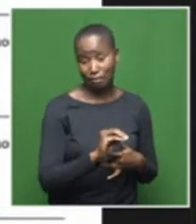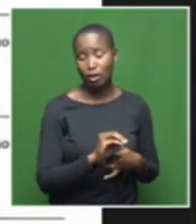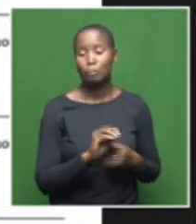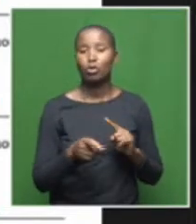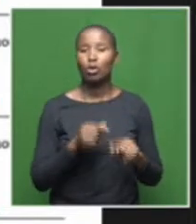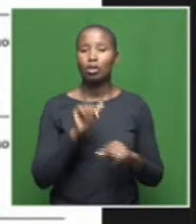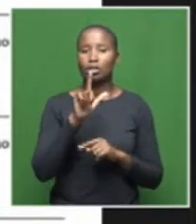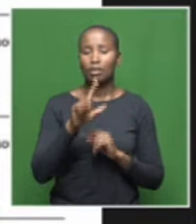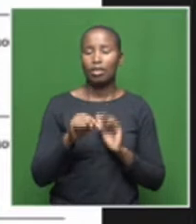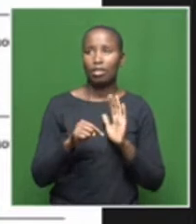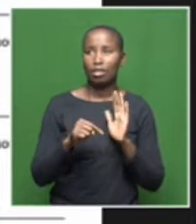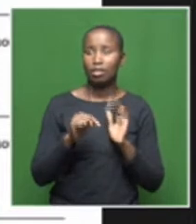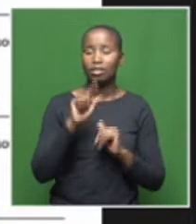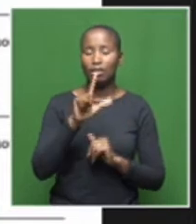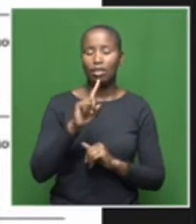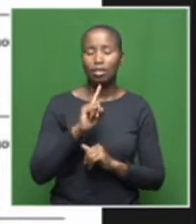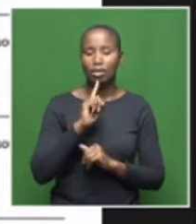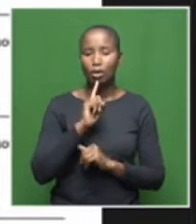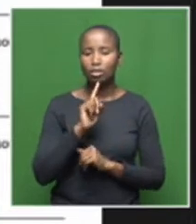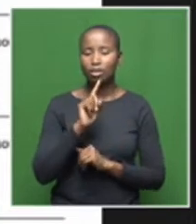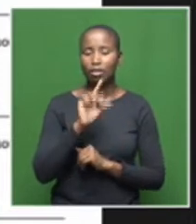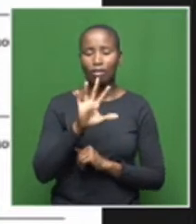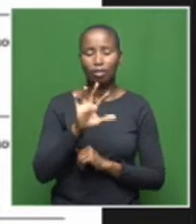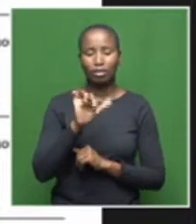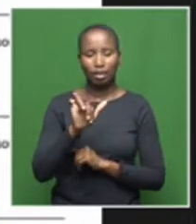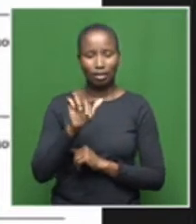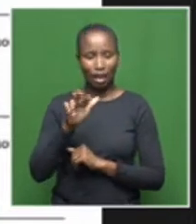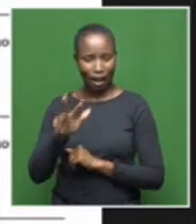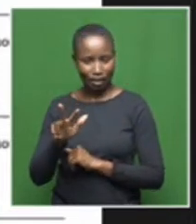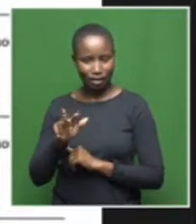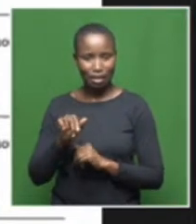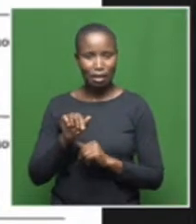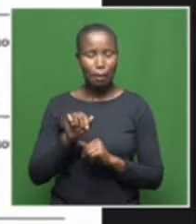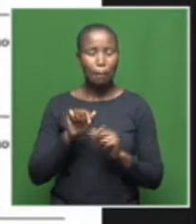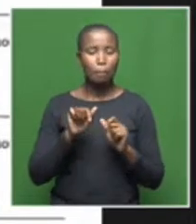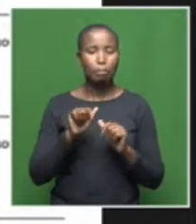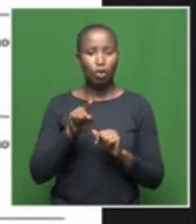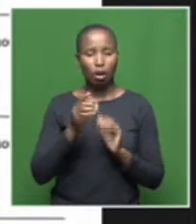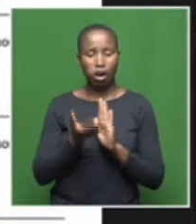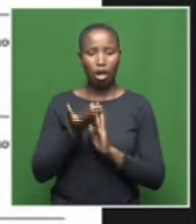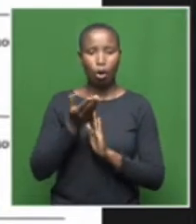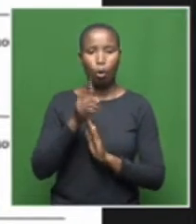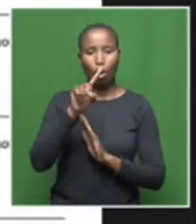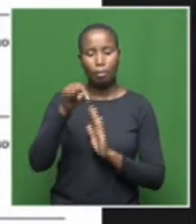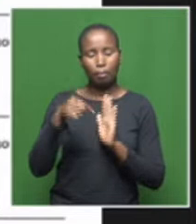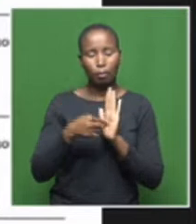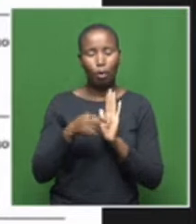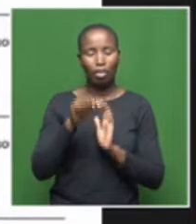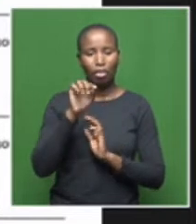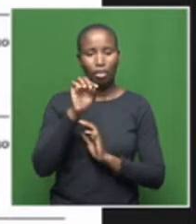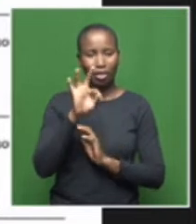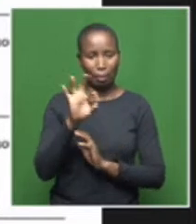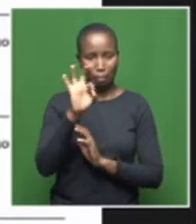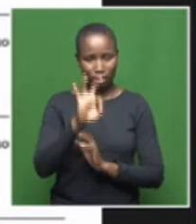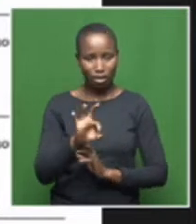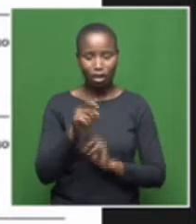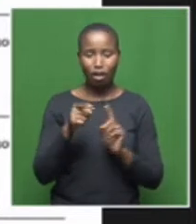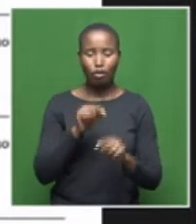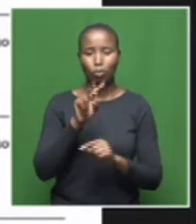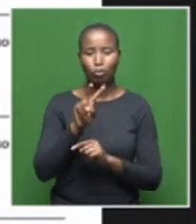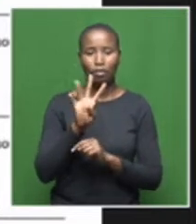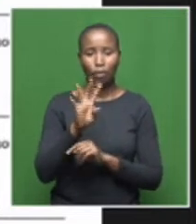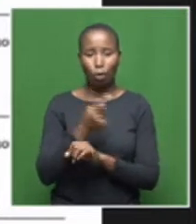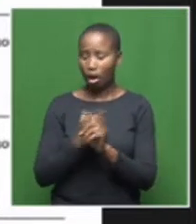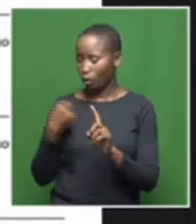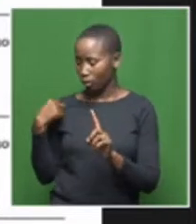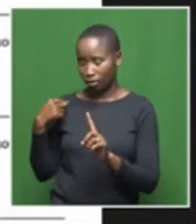25,758 active cases, which is an increase of 1.3% over the last 24 hours,